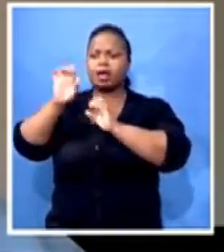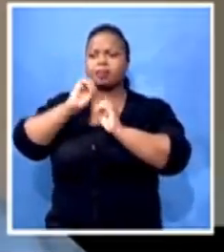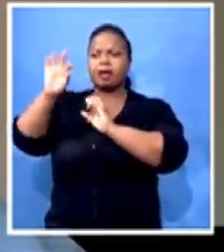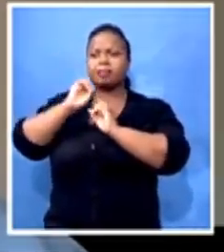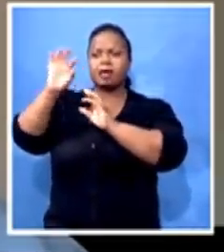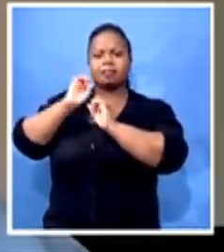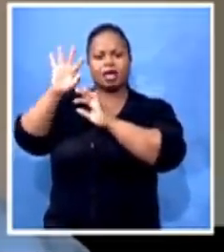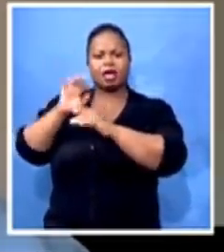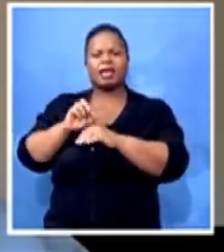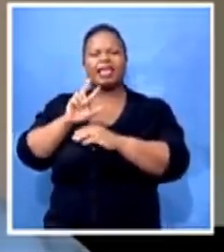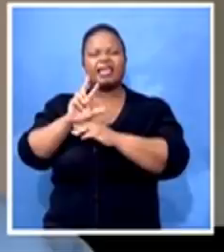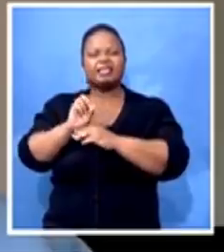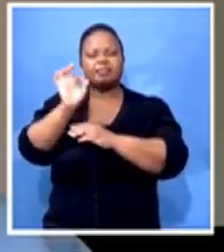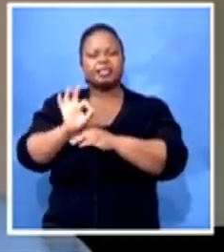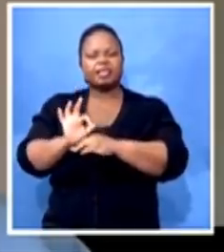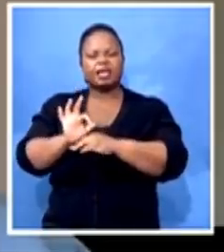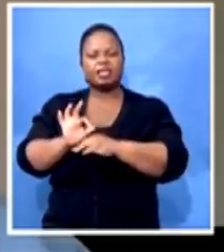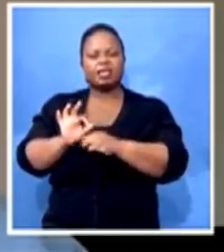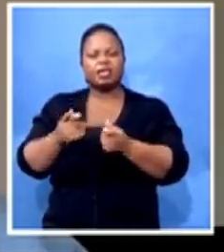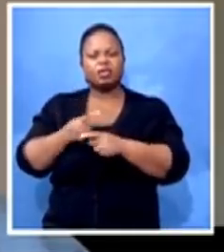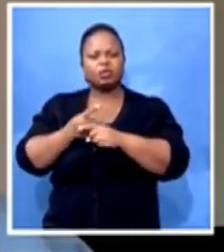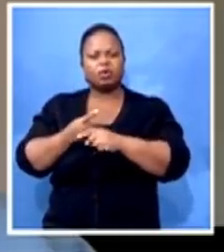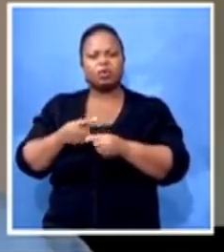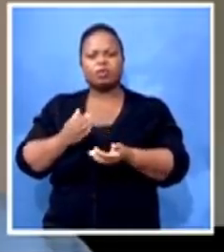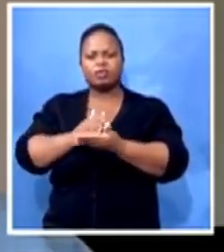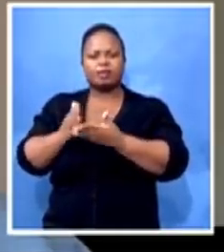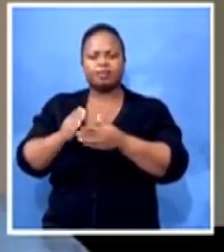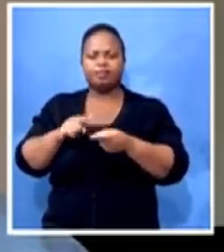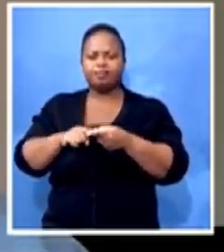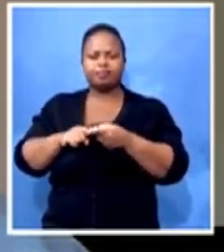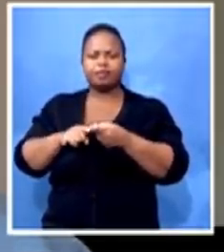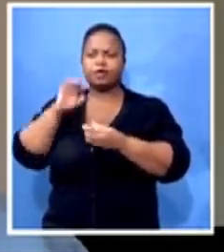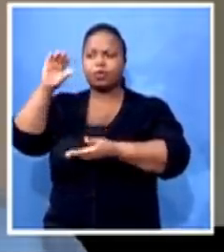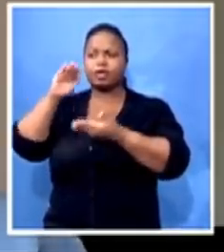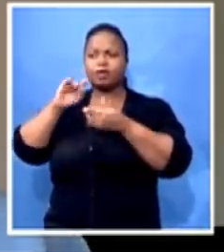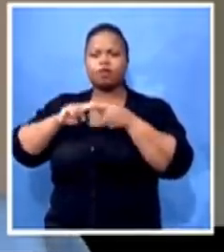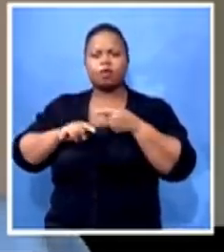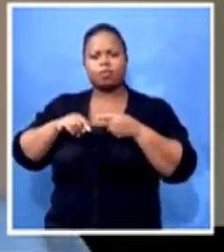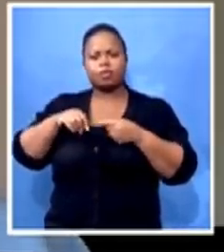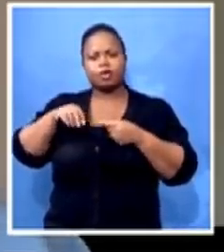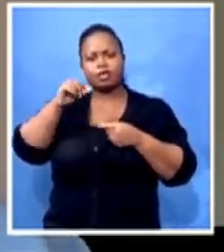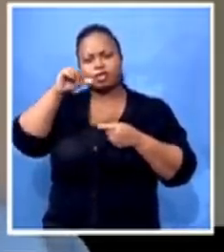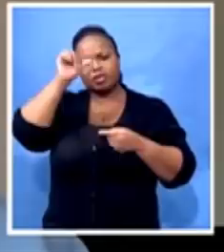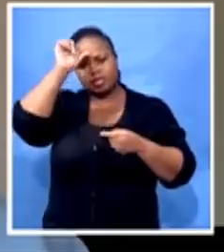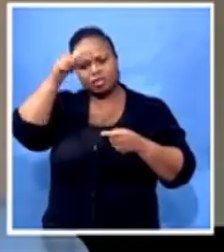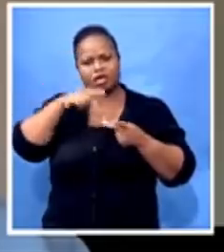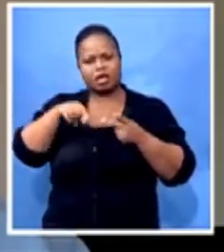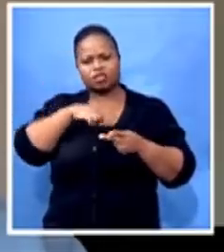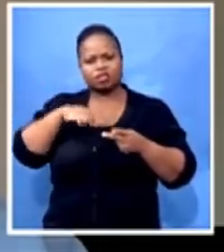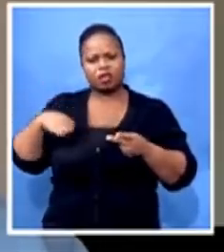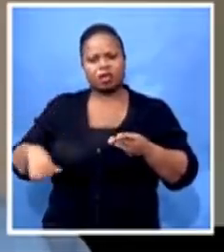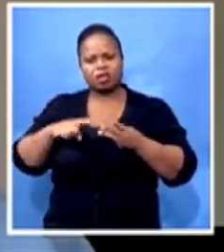China, the United States, and other countries. We do need to look into the possibility